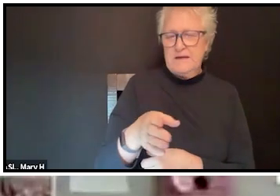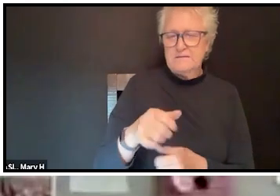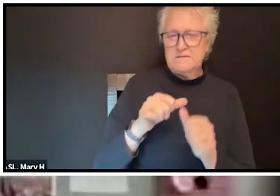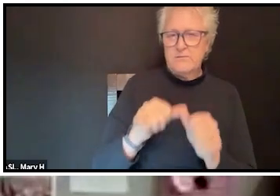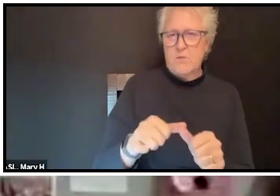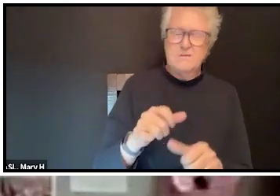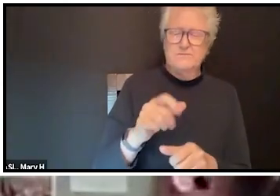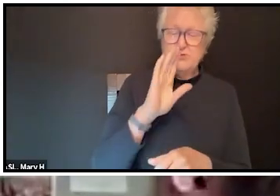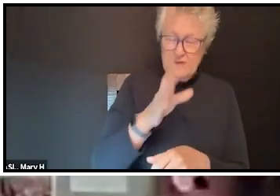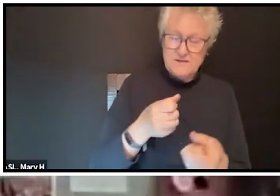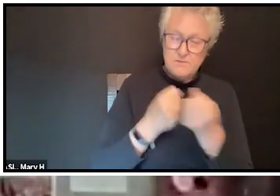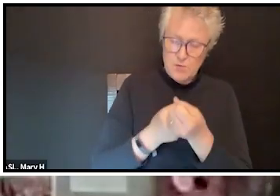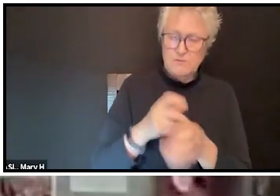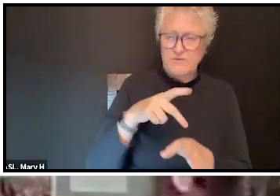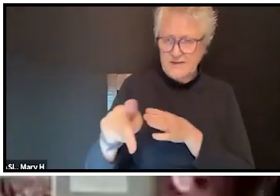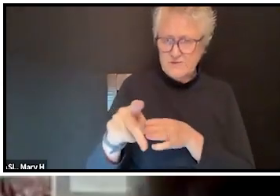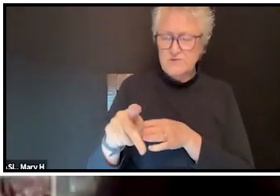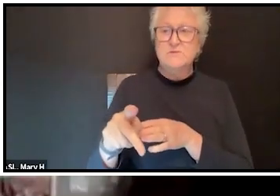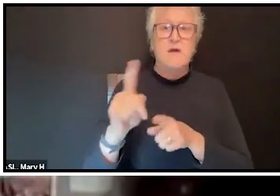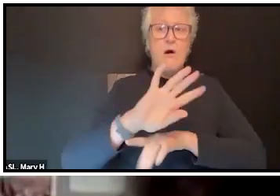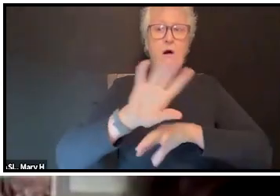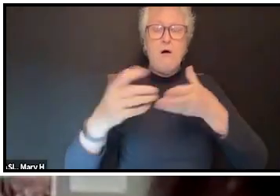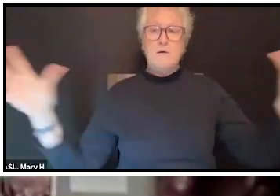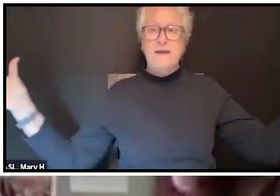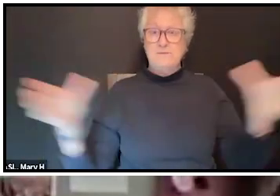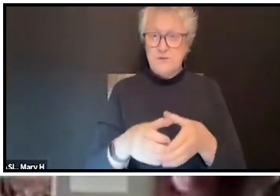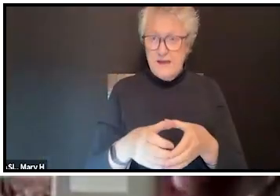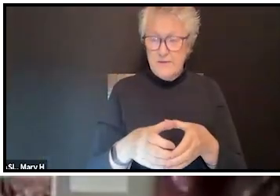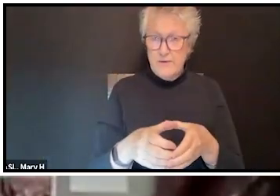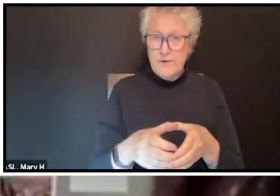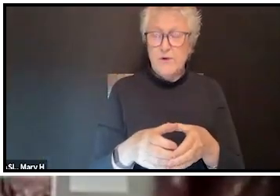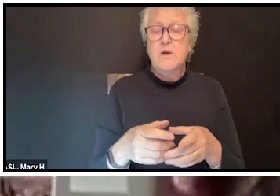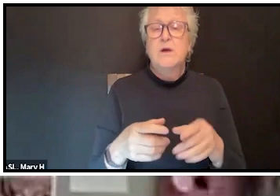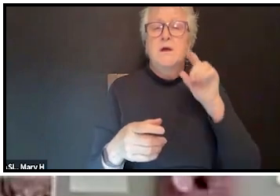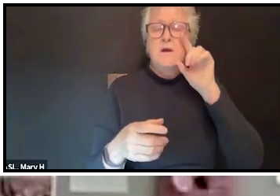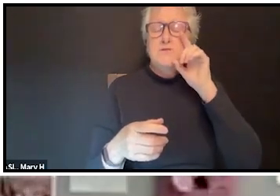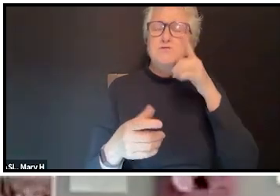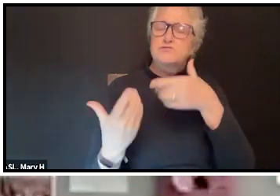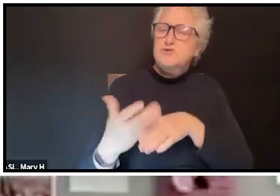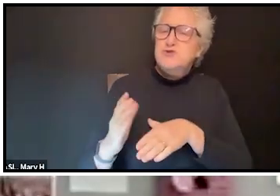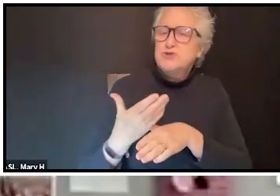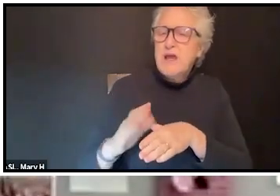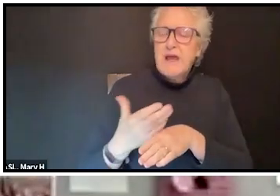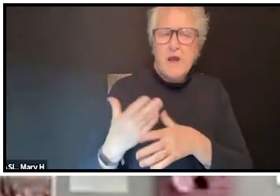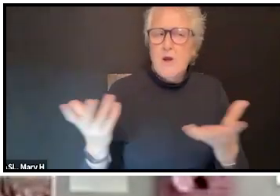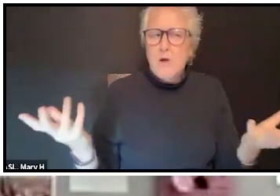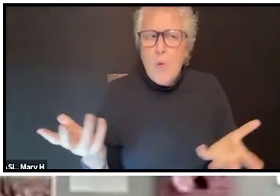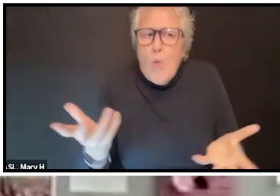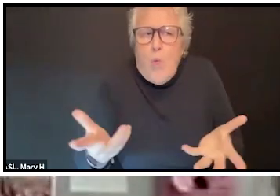a focus group fashion or style in order to share what it is they're looking